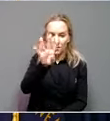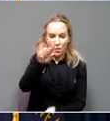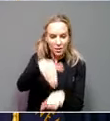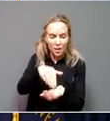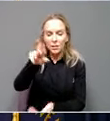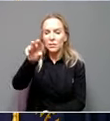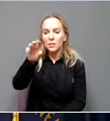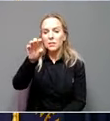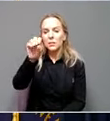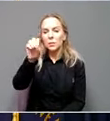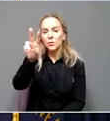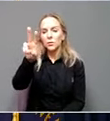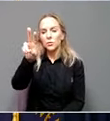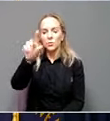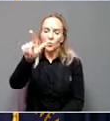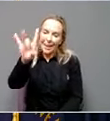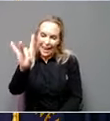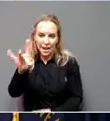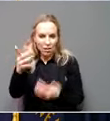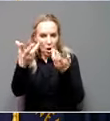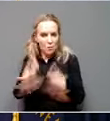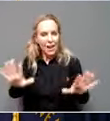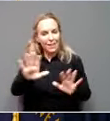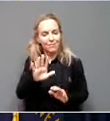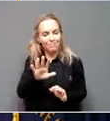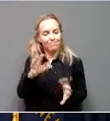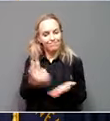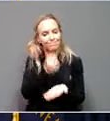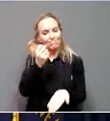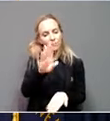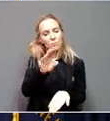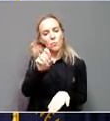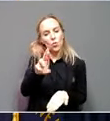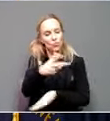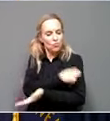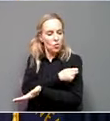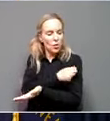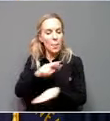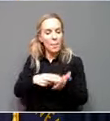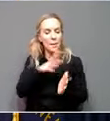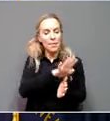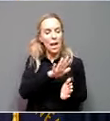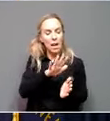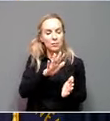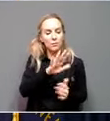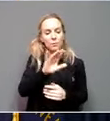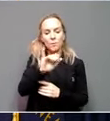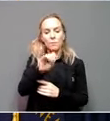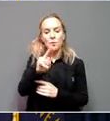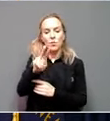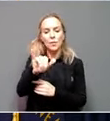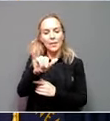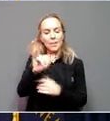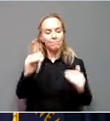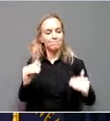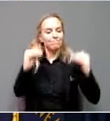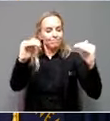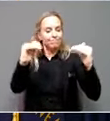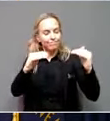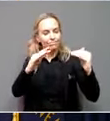504,028 have gotten their booster shot. That gets them up to that high level of immunity that makes their